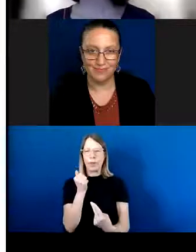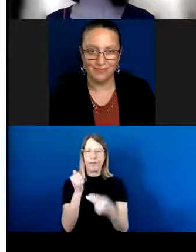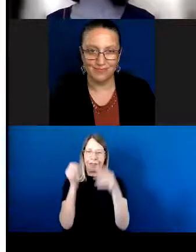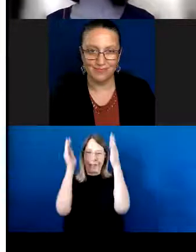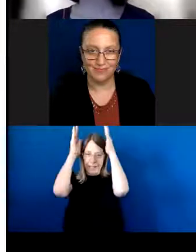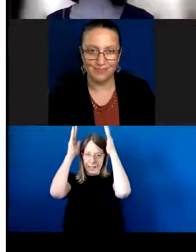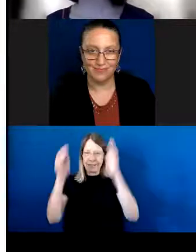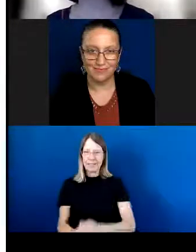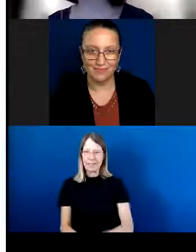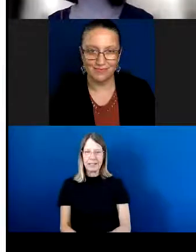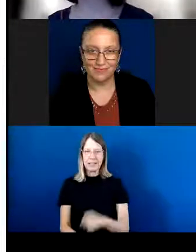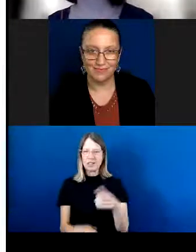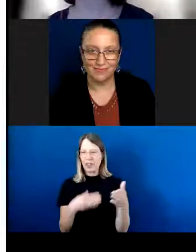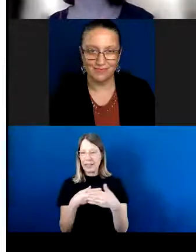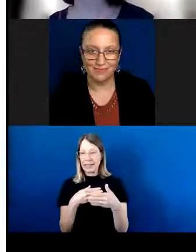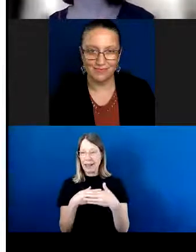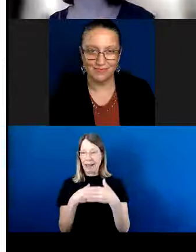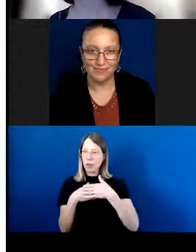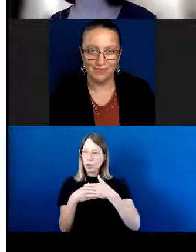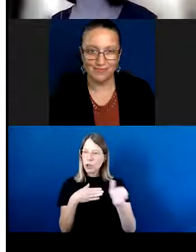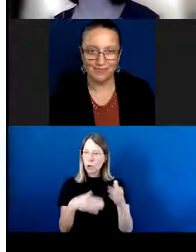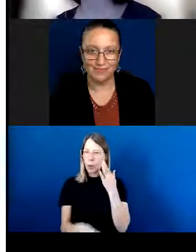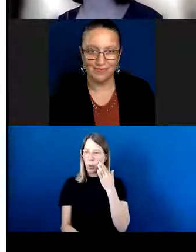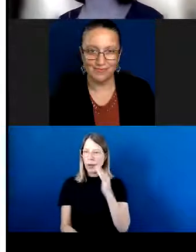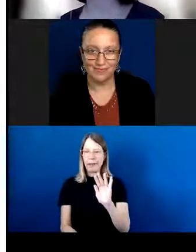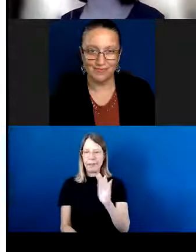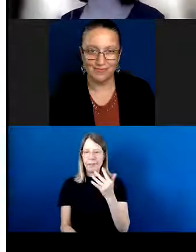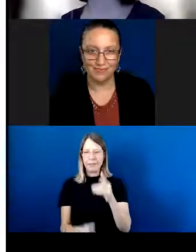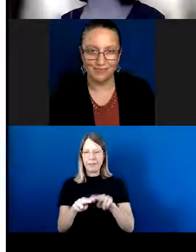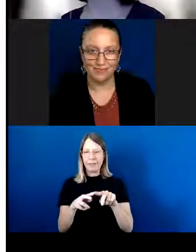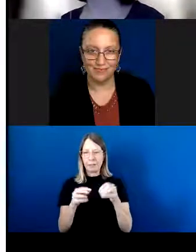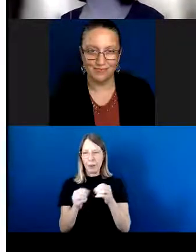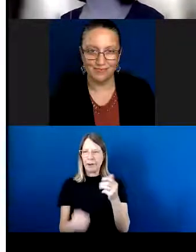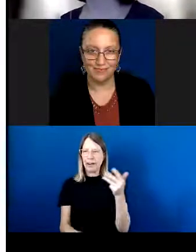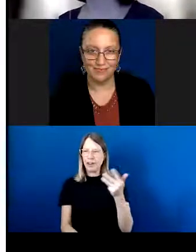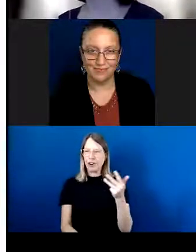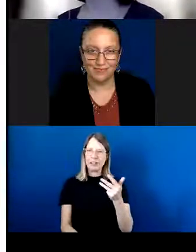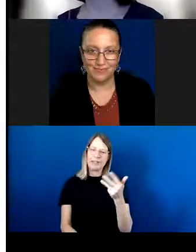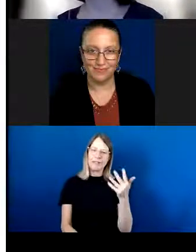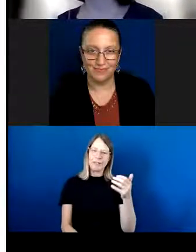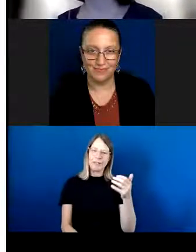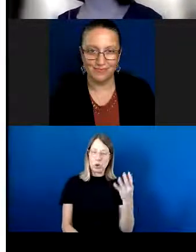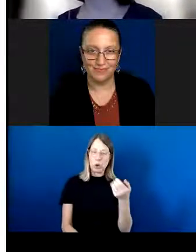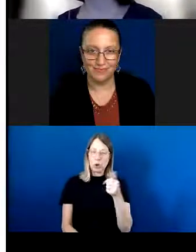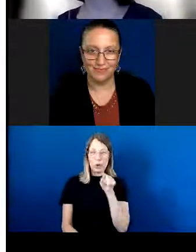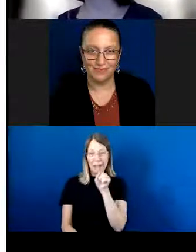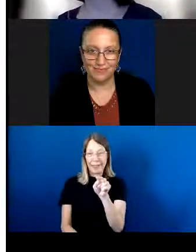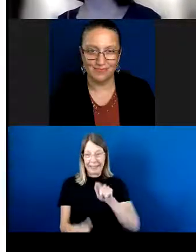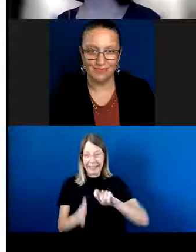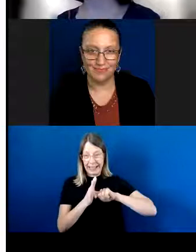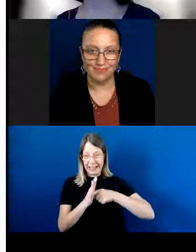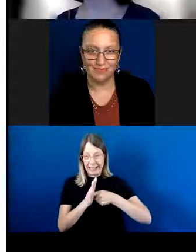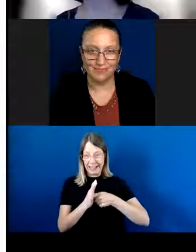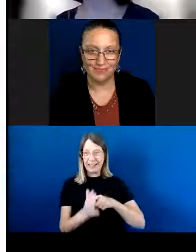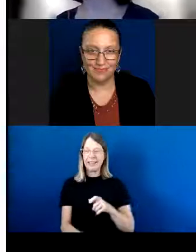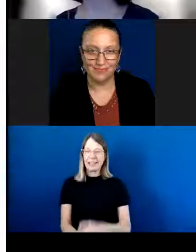The memorial gate was literally opened on the 5th of February 1954 using the key pictured here, which is in the Civic Collection, by Queen